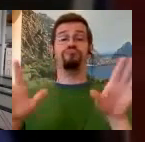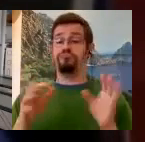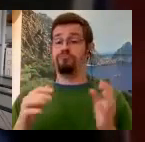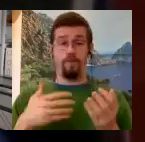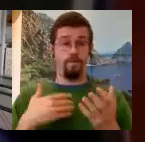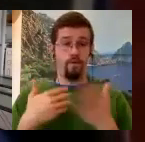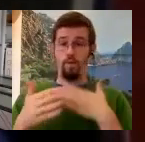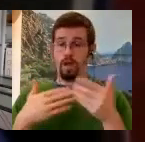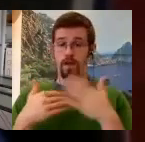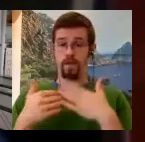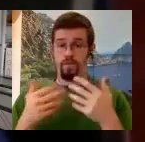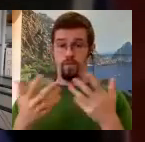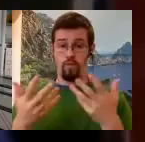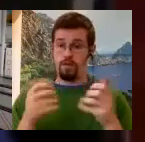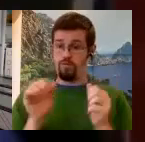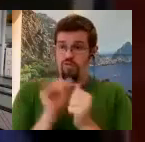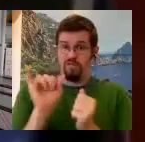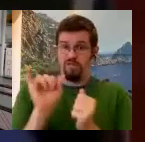supported.